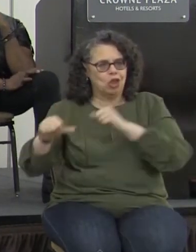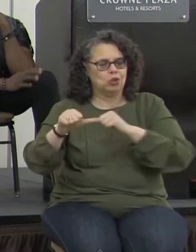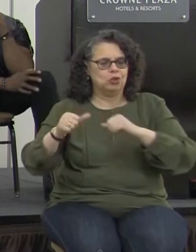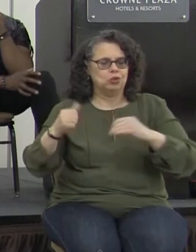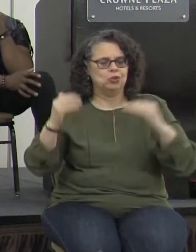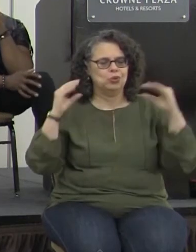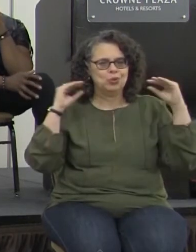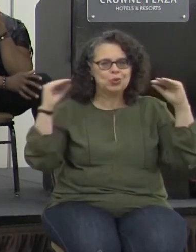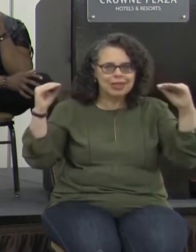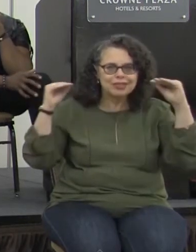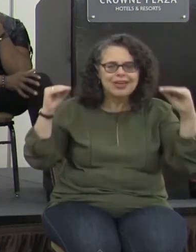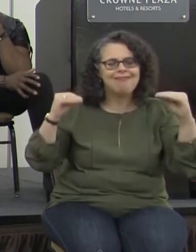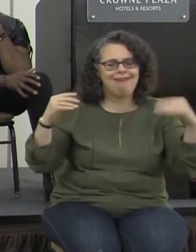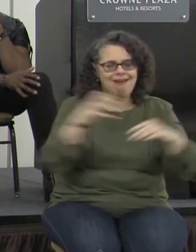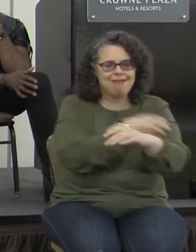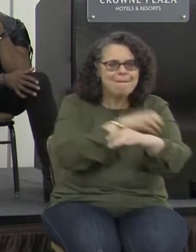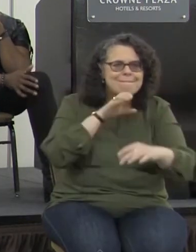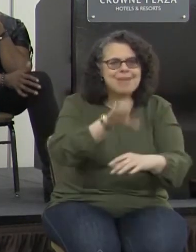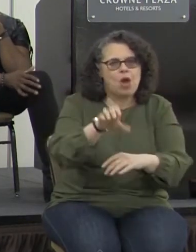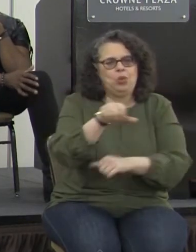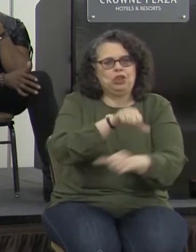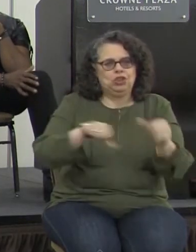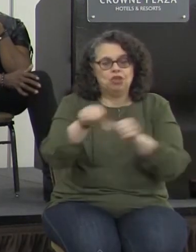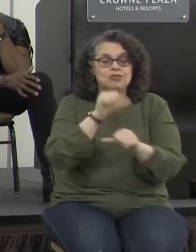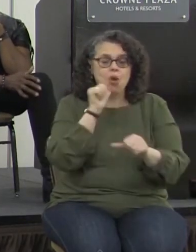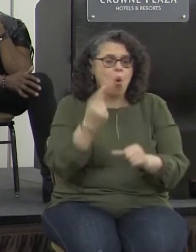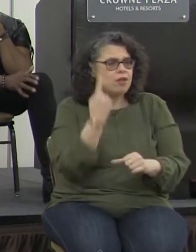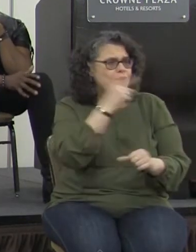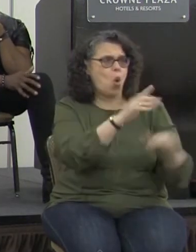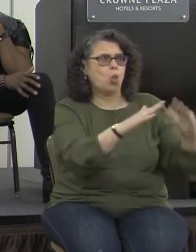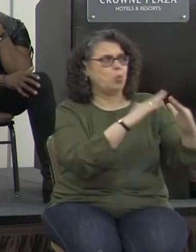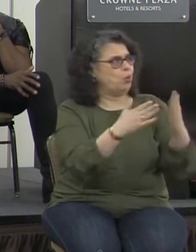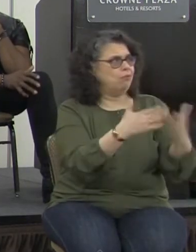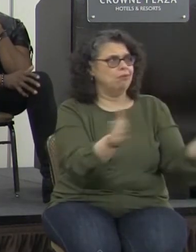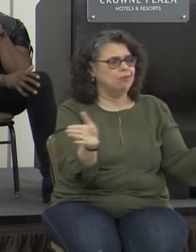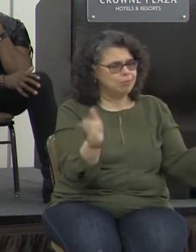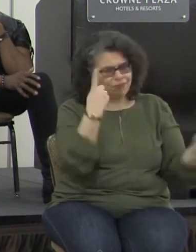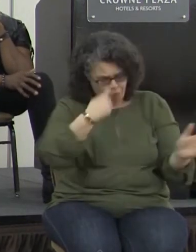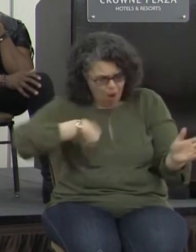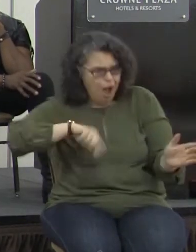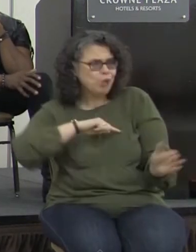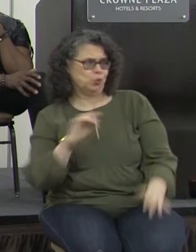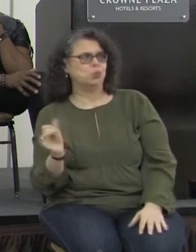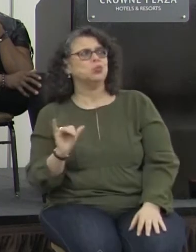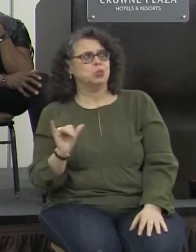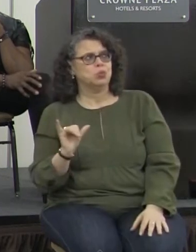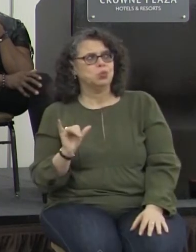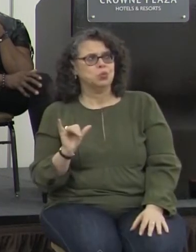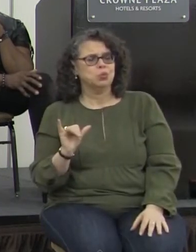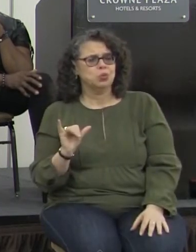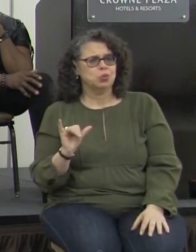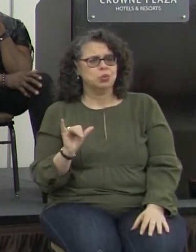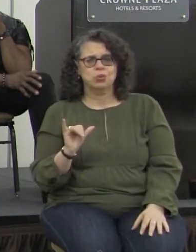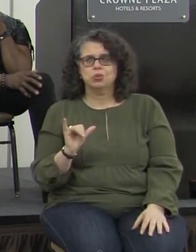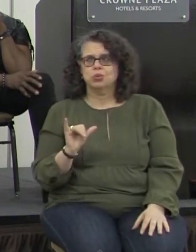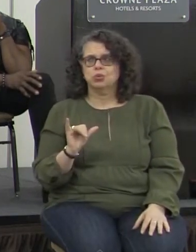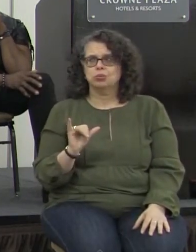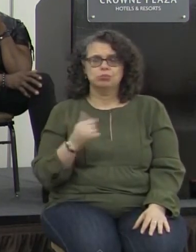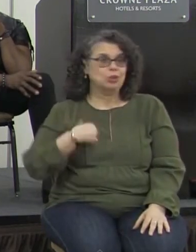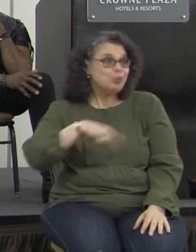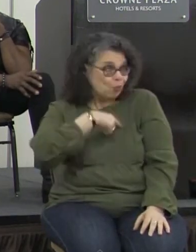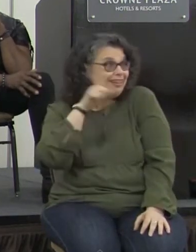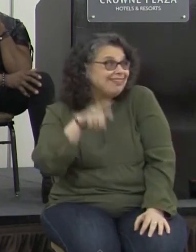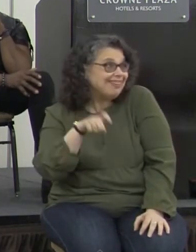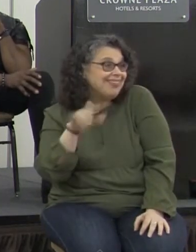empower each other. So it's not just for the community, it's for us. Because we need